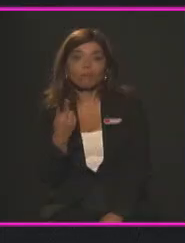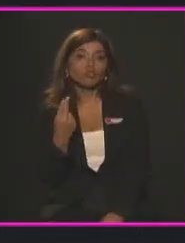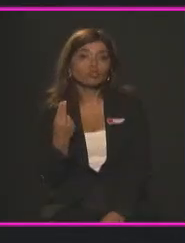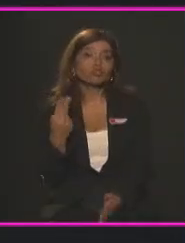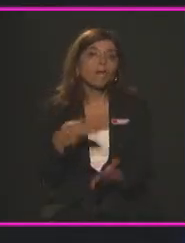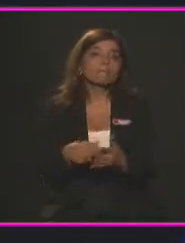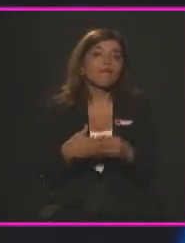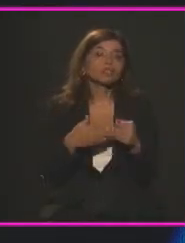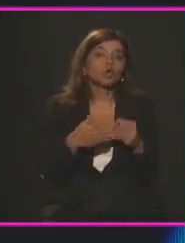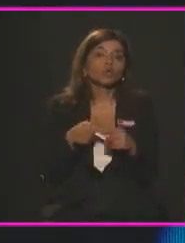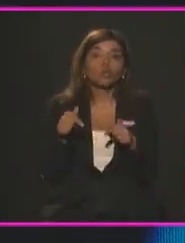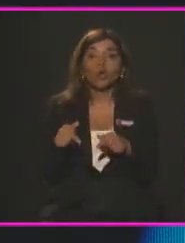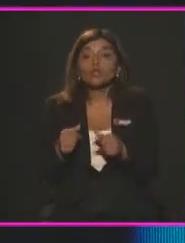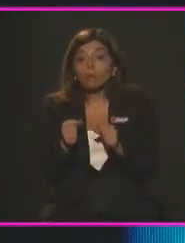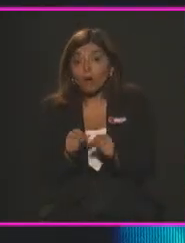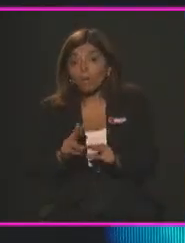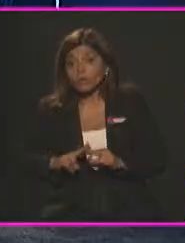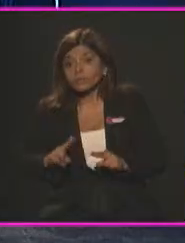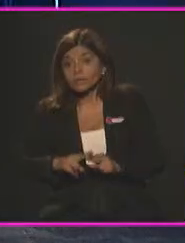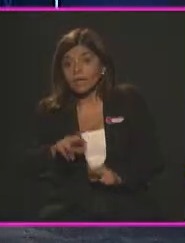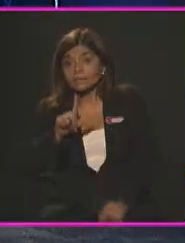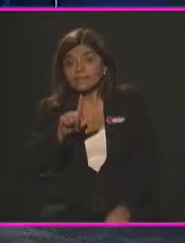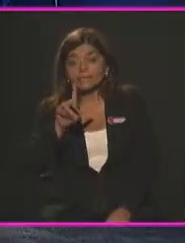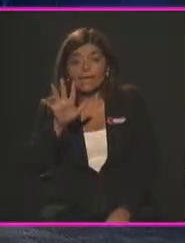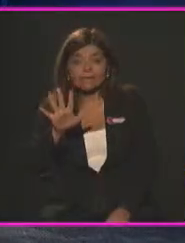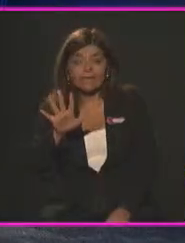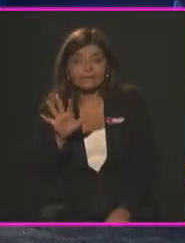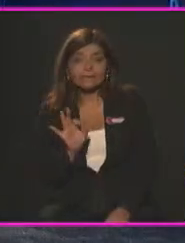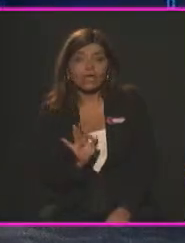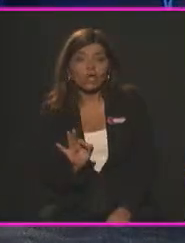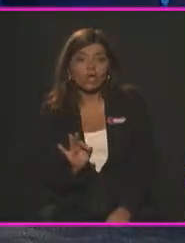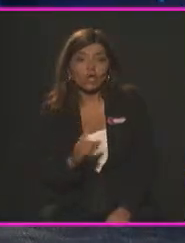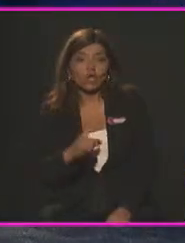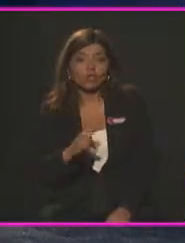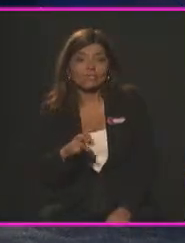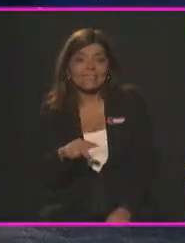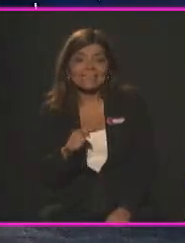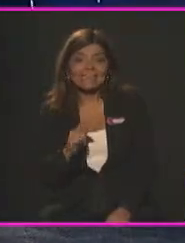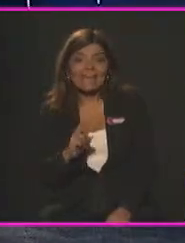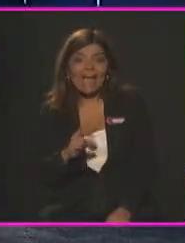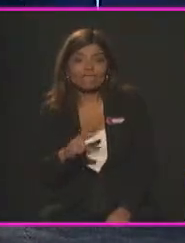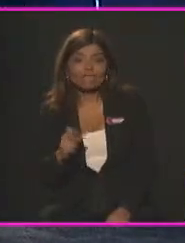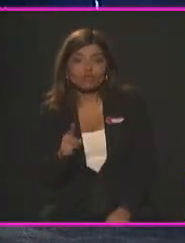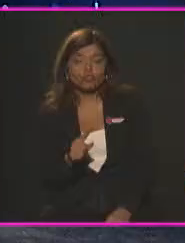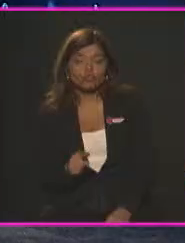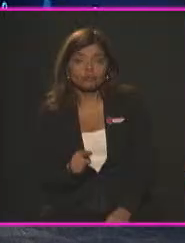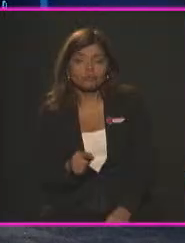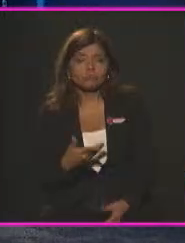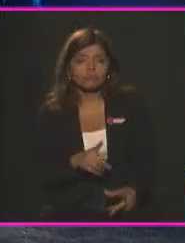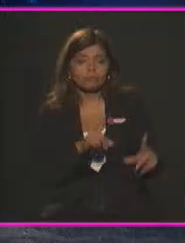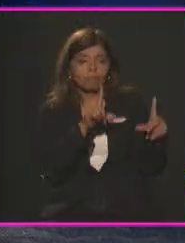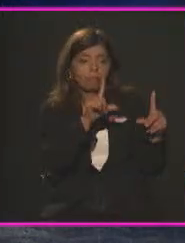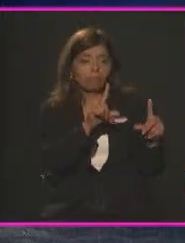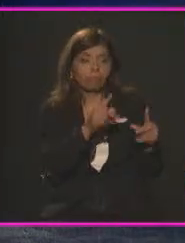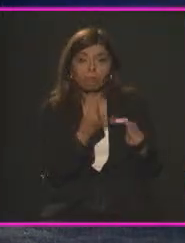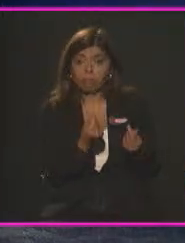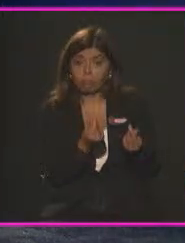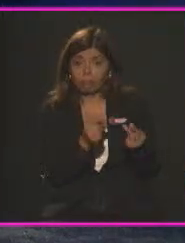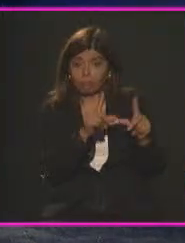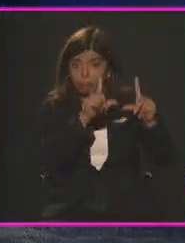cents. And this radical decline in the cost of sequencing is what lets us find out so much about our microbes.